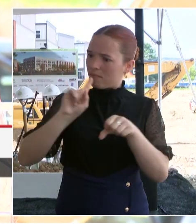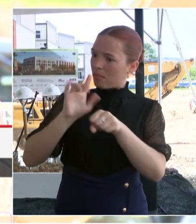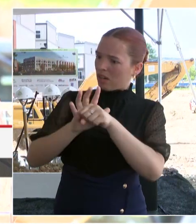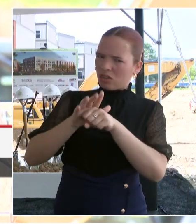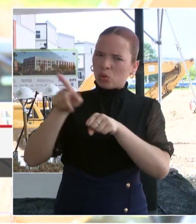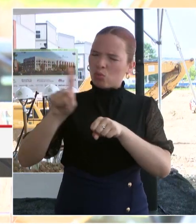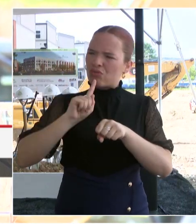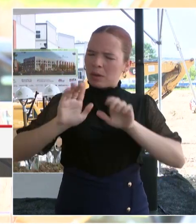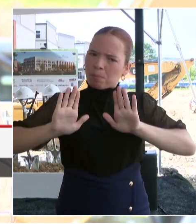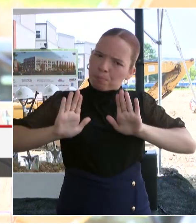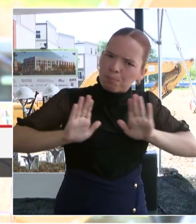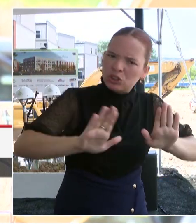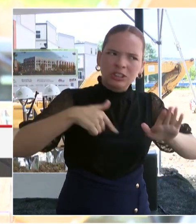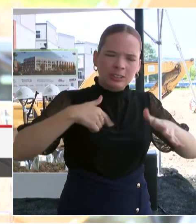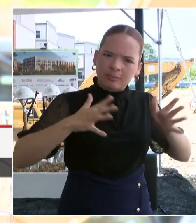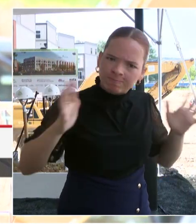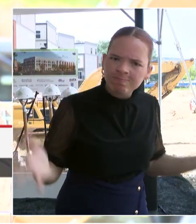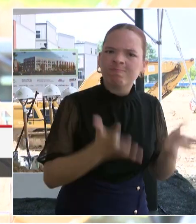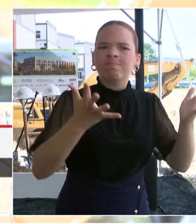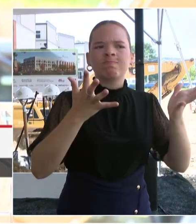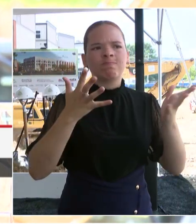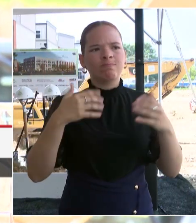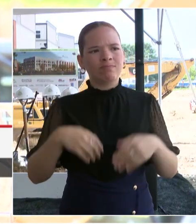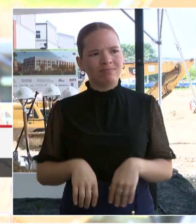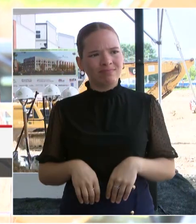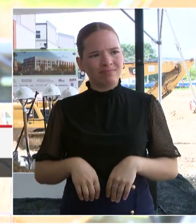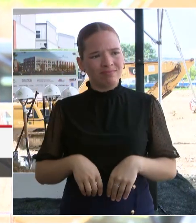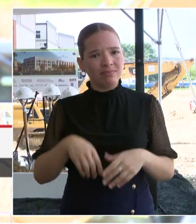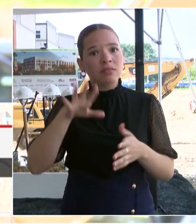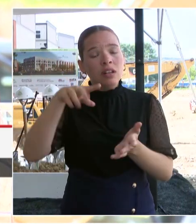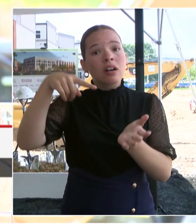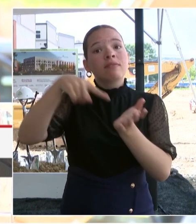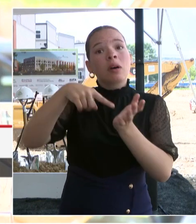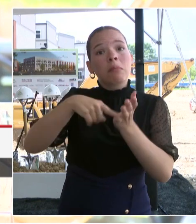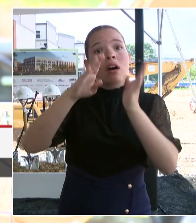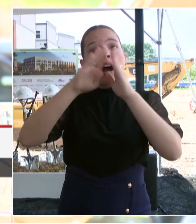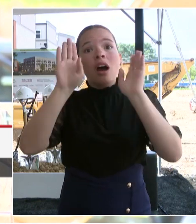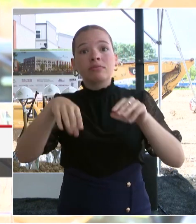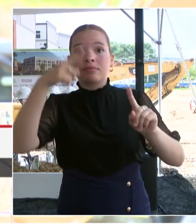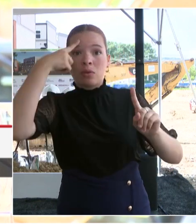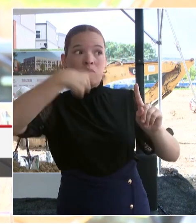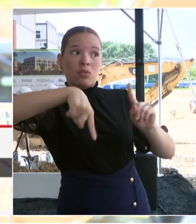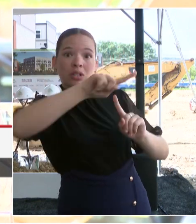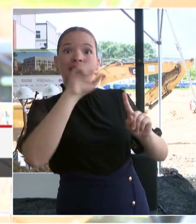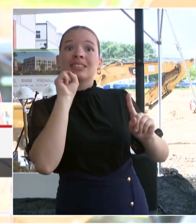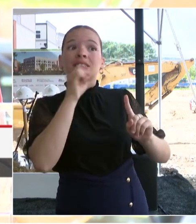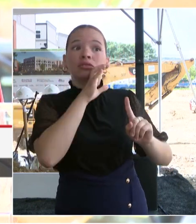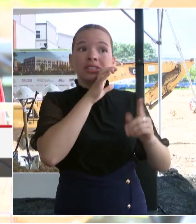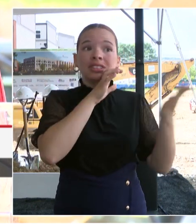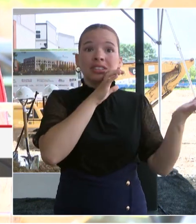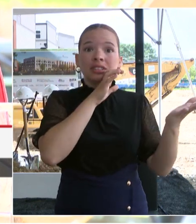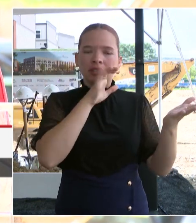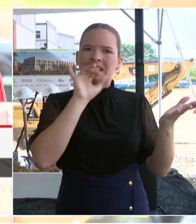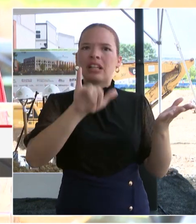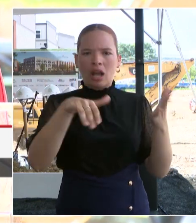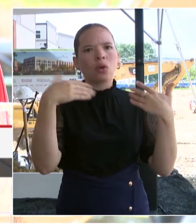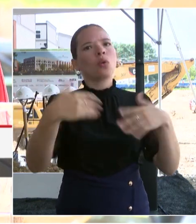affordable senior housing will mean, and what it will mean to our neighborhood.